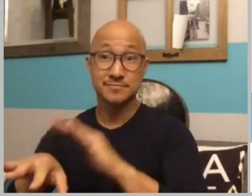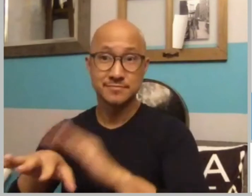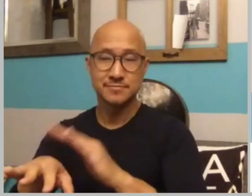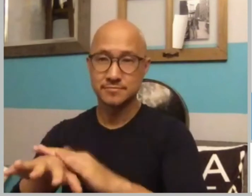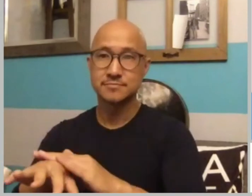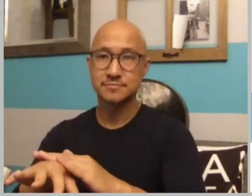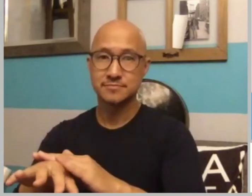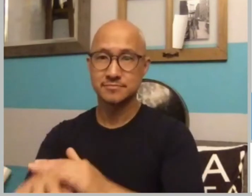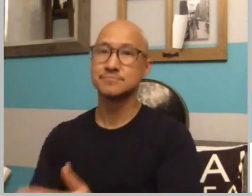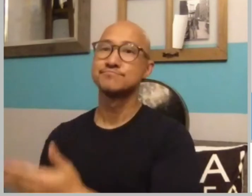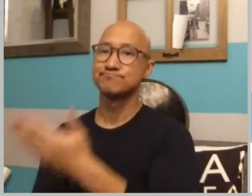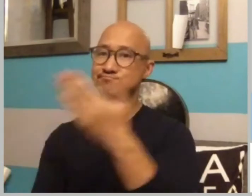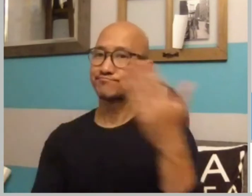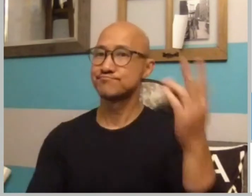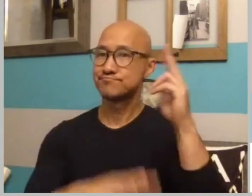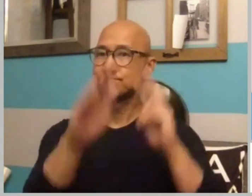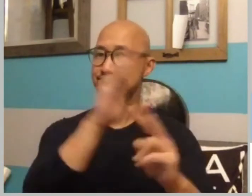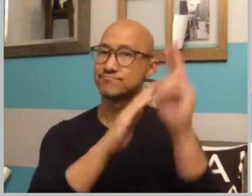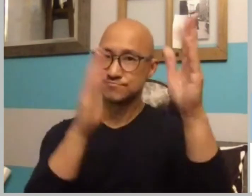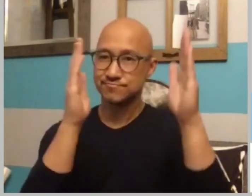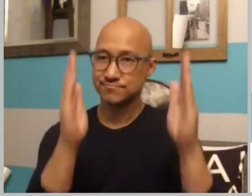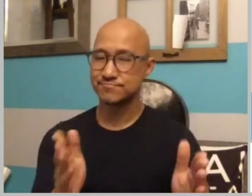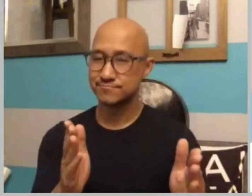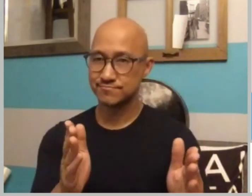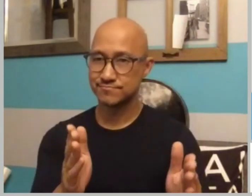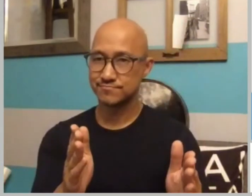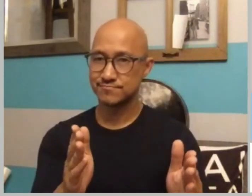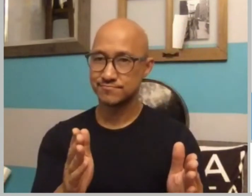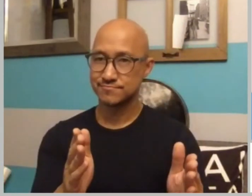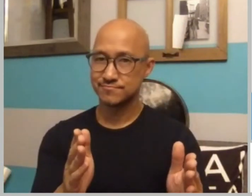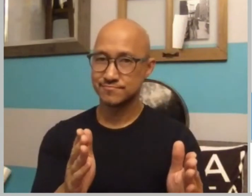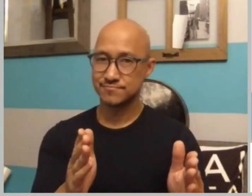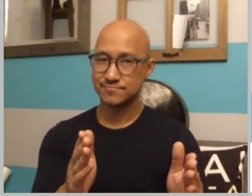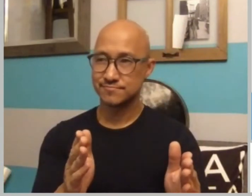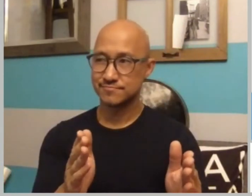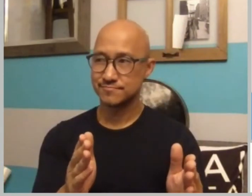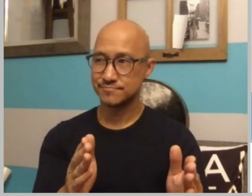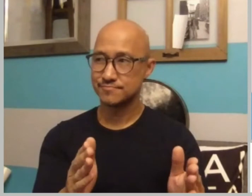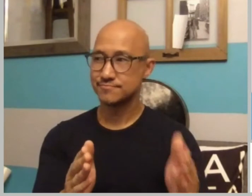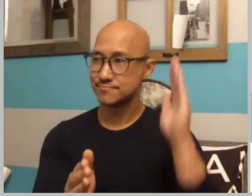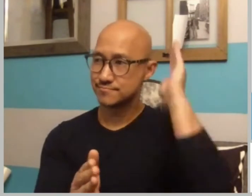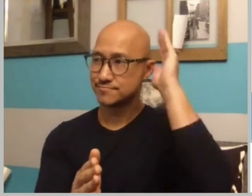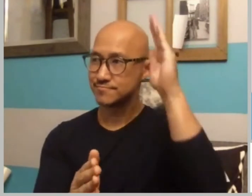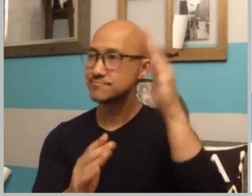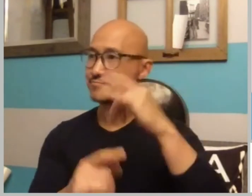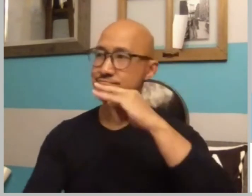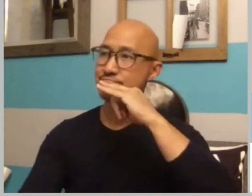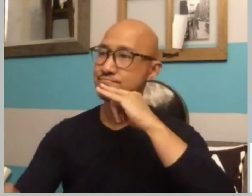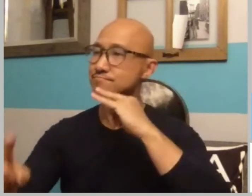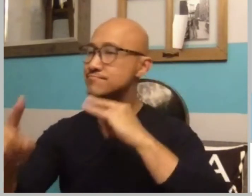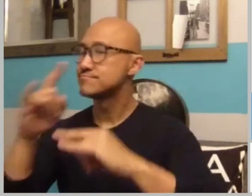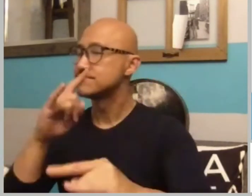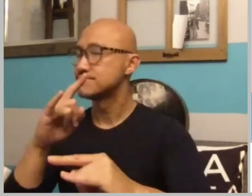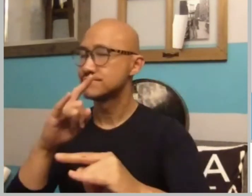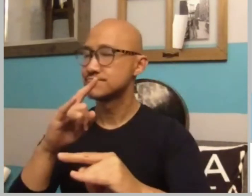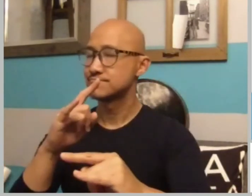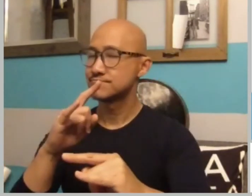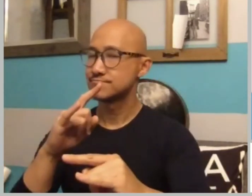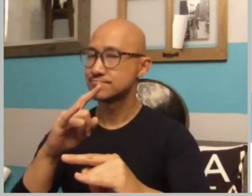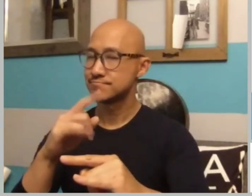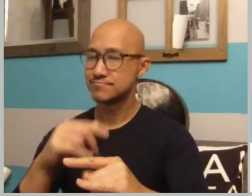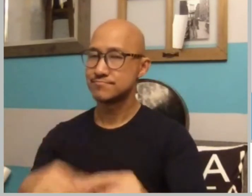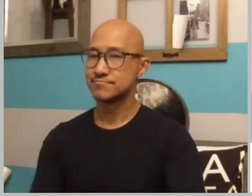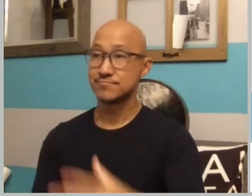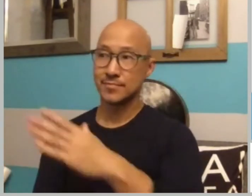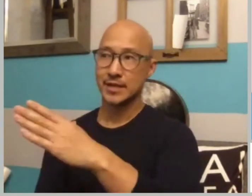many prophets. He says, and many prophets will arise and lead many astray. And because of lawlessness will be increased,